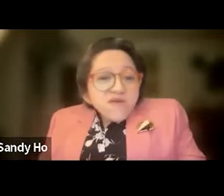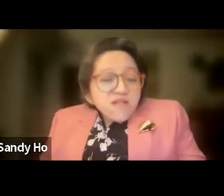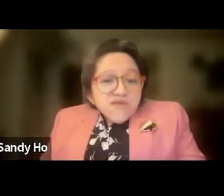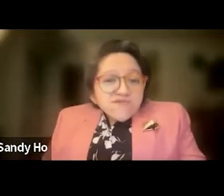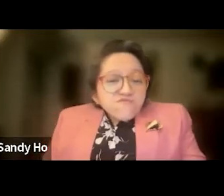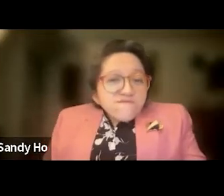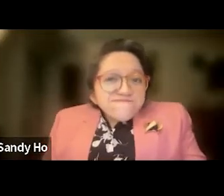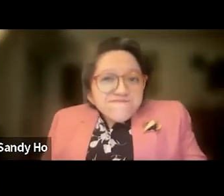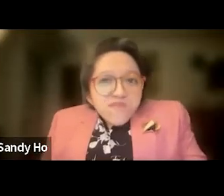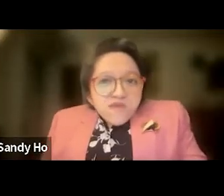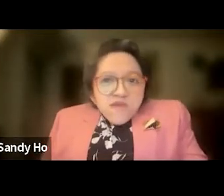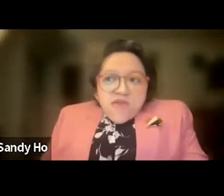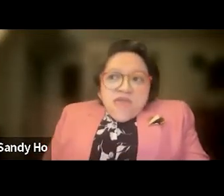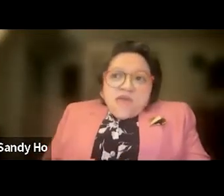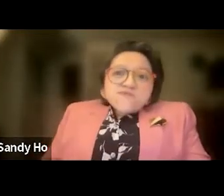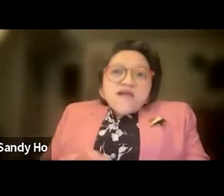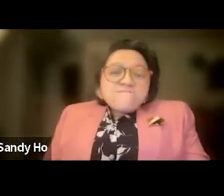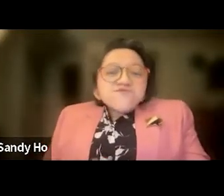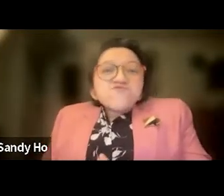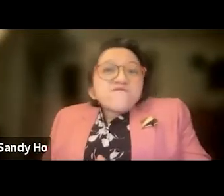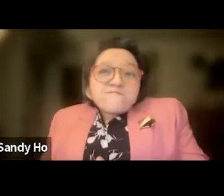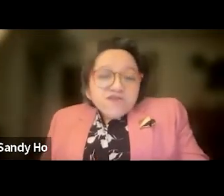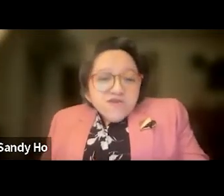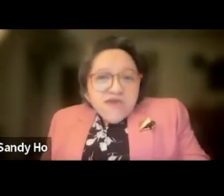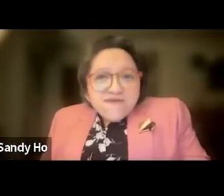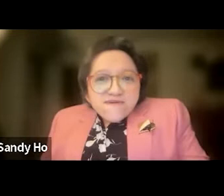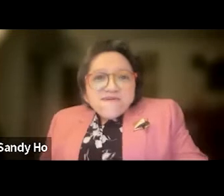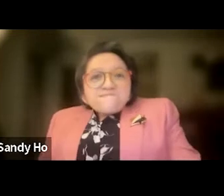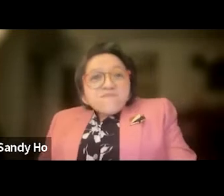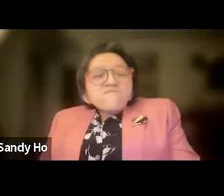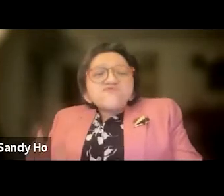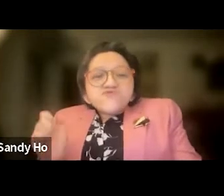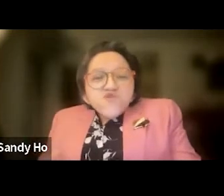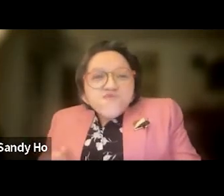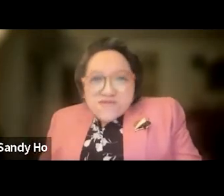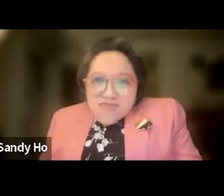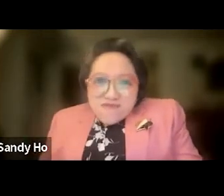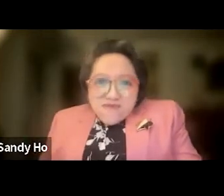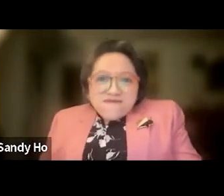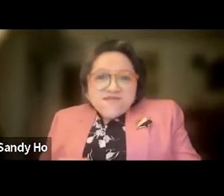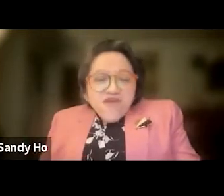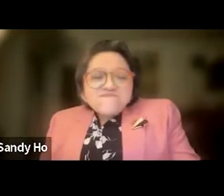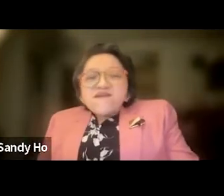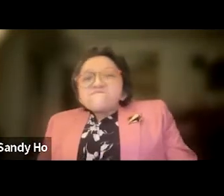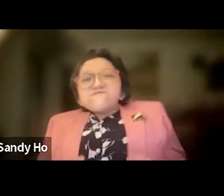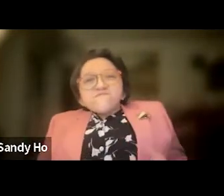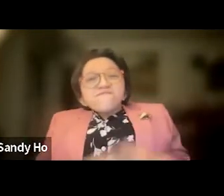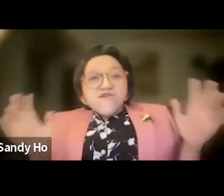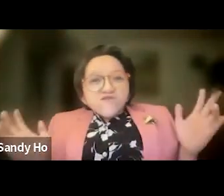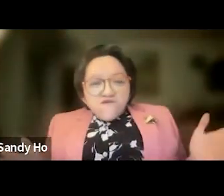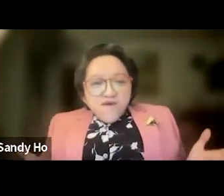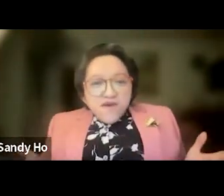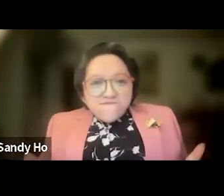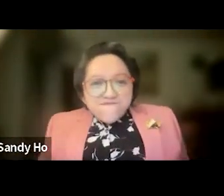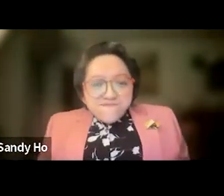same public elementary school. And when it's time for school picture day, my mom is super excited to dress me up for my